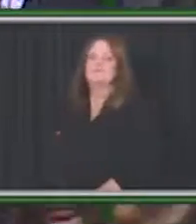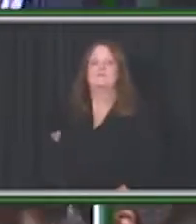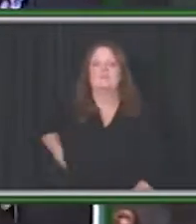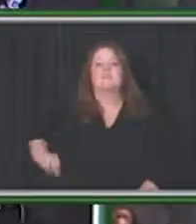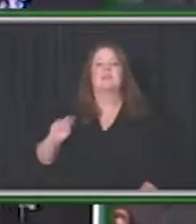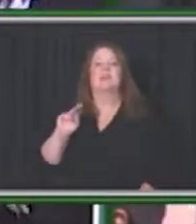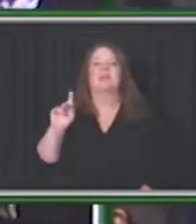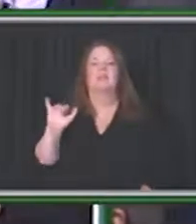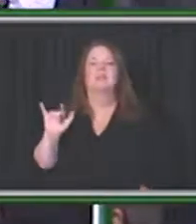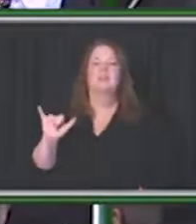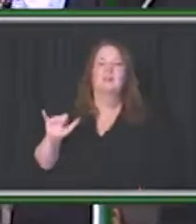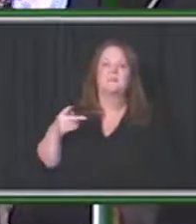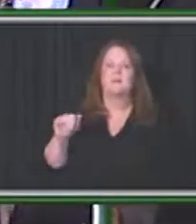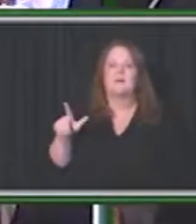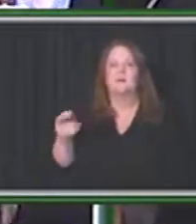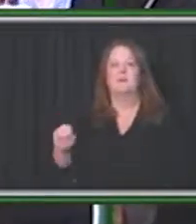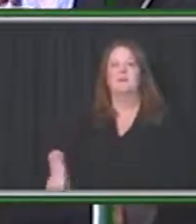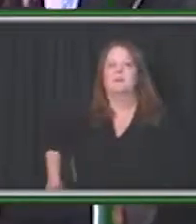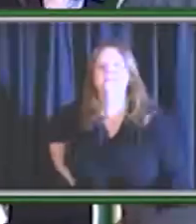Harrow.